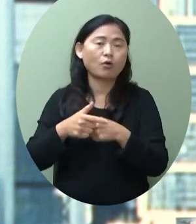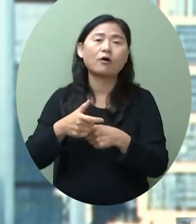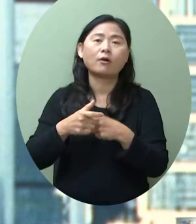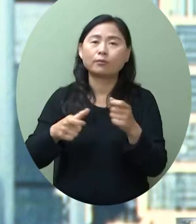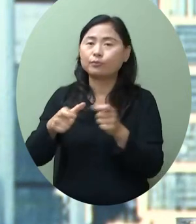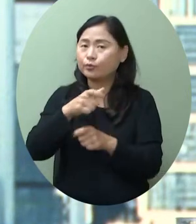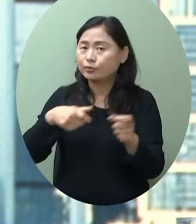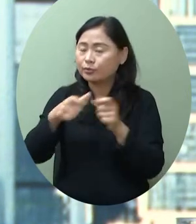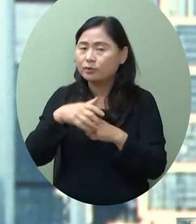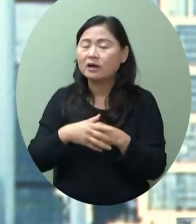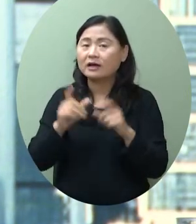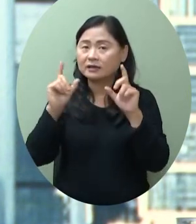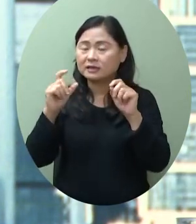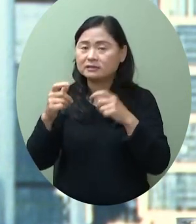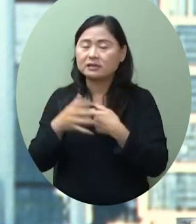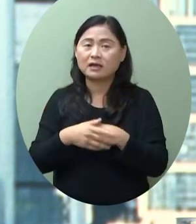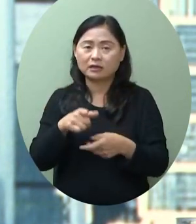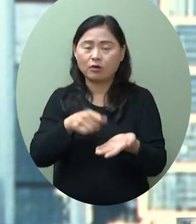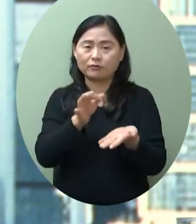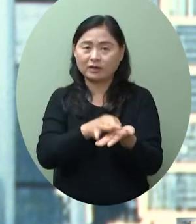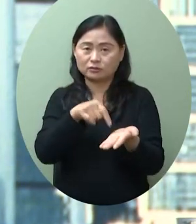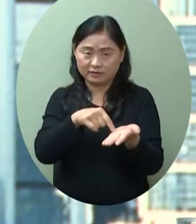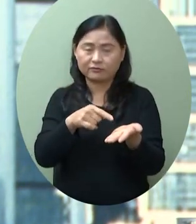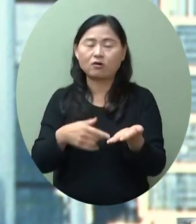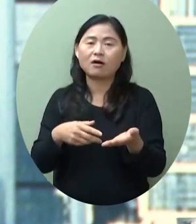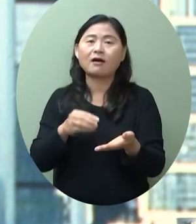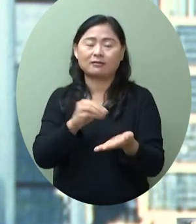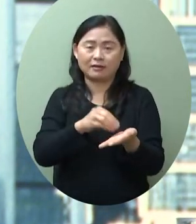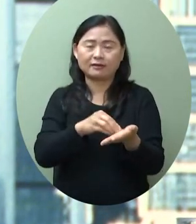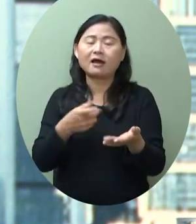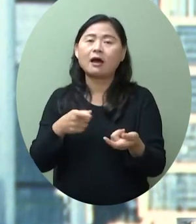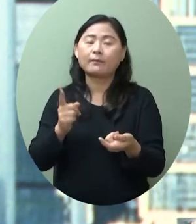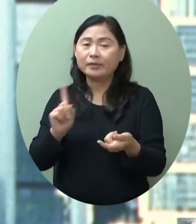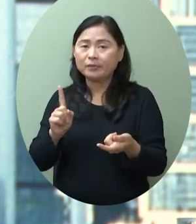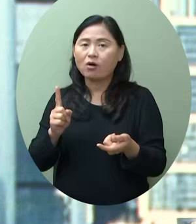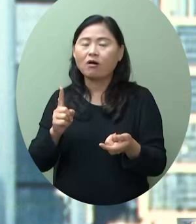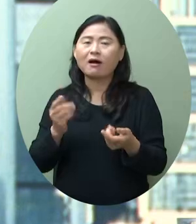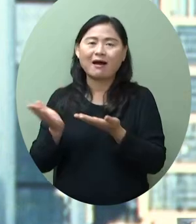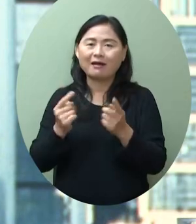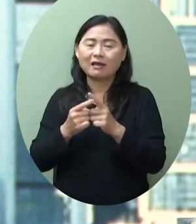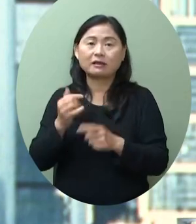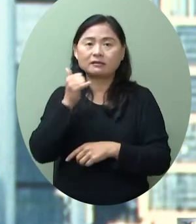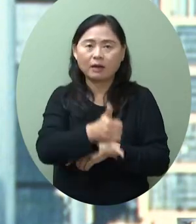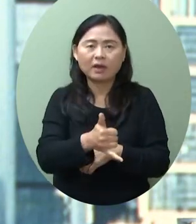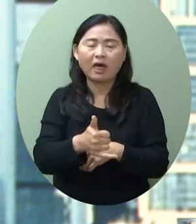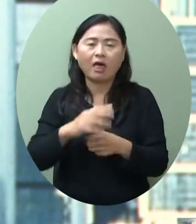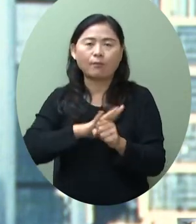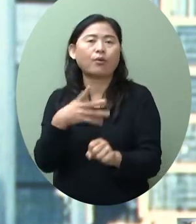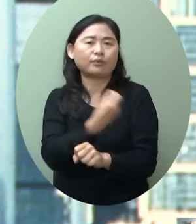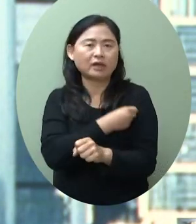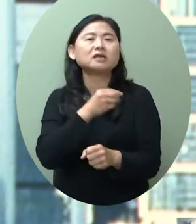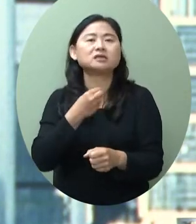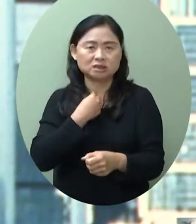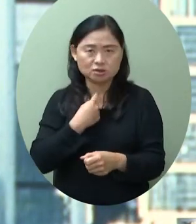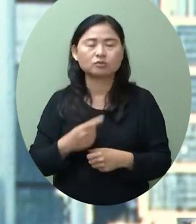been vaccinated. As a result of that suggestion, of course, we are already seeing an increase.